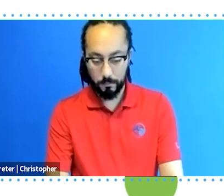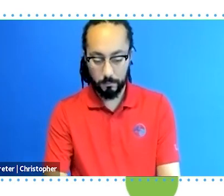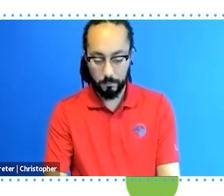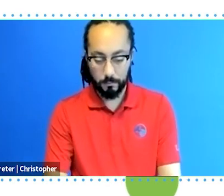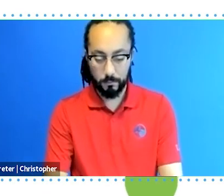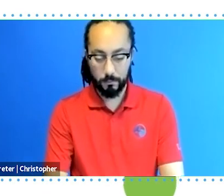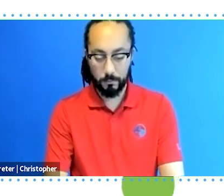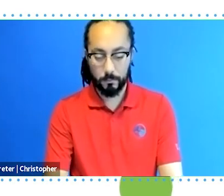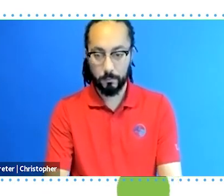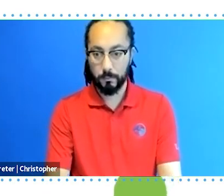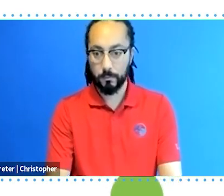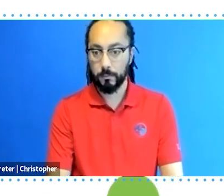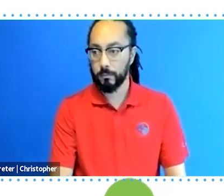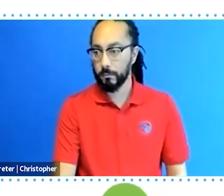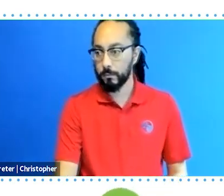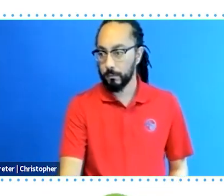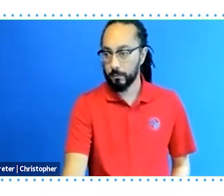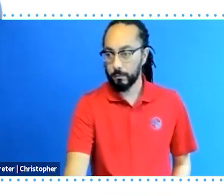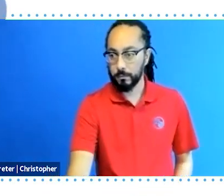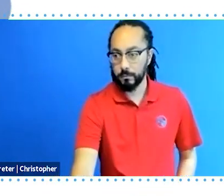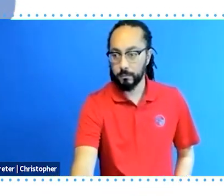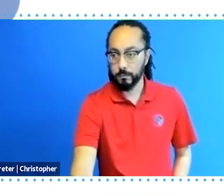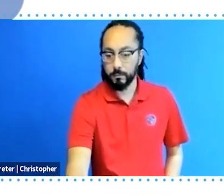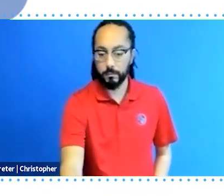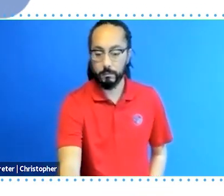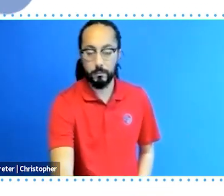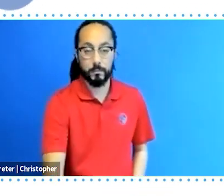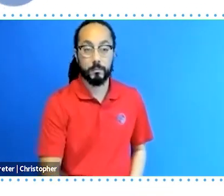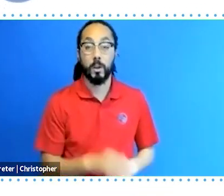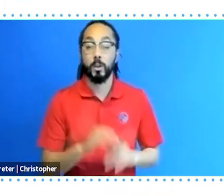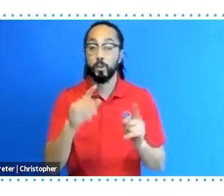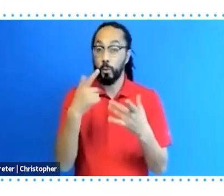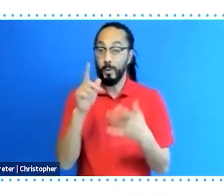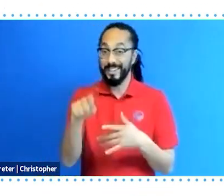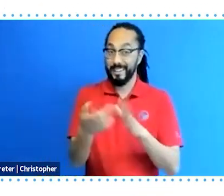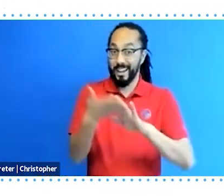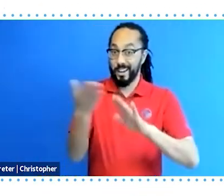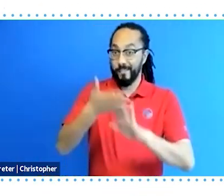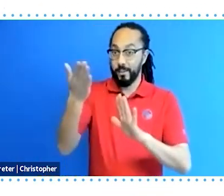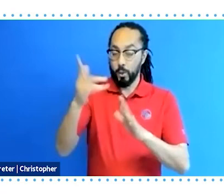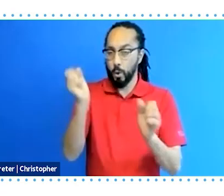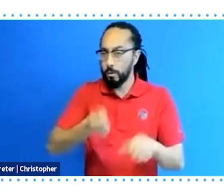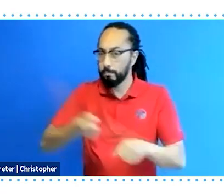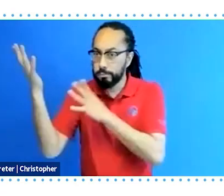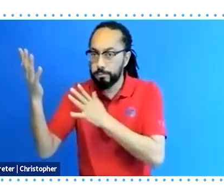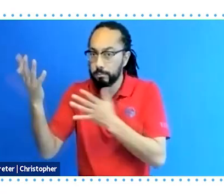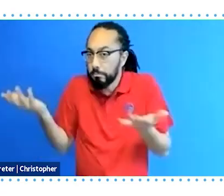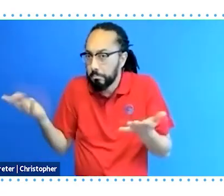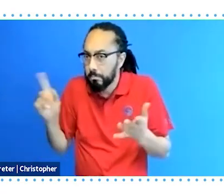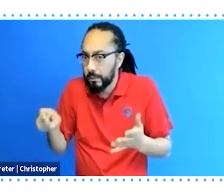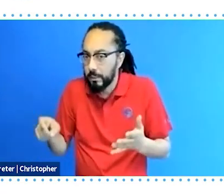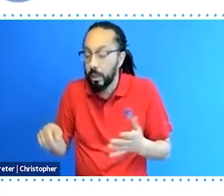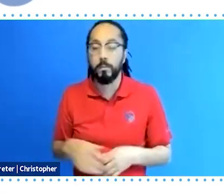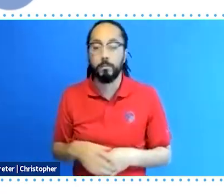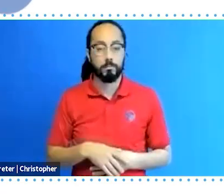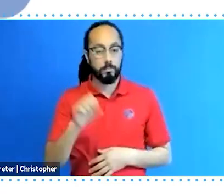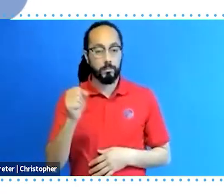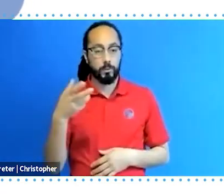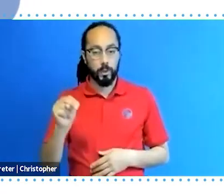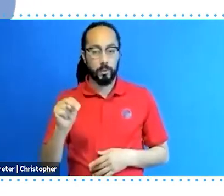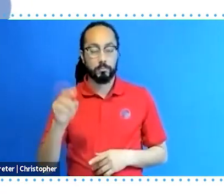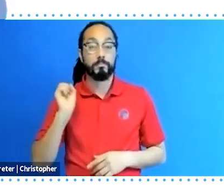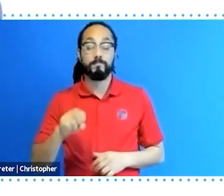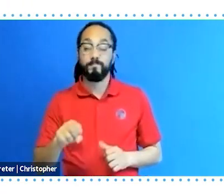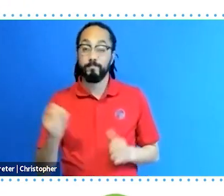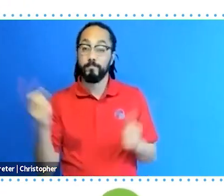Well, this was some of the responses, spoke to this and this idea that already in the